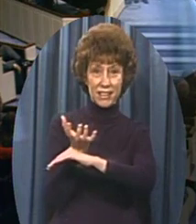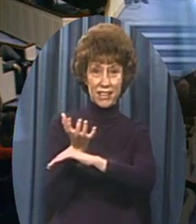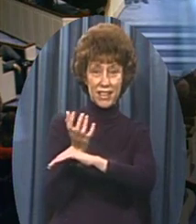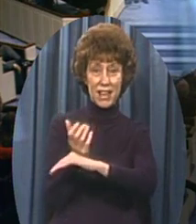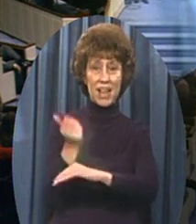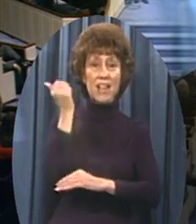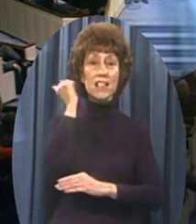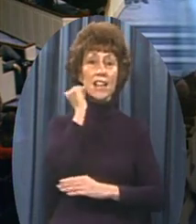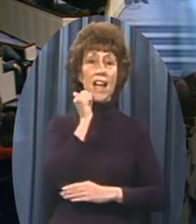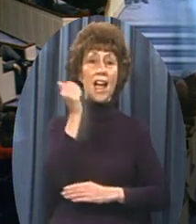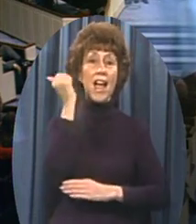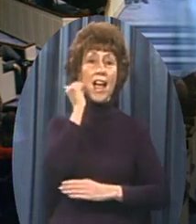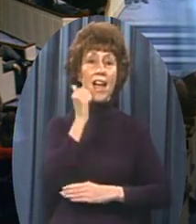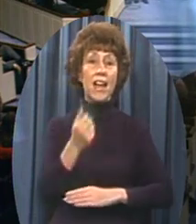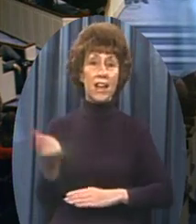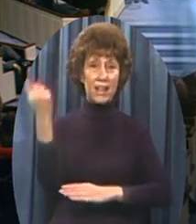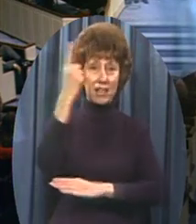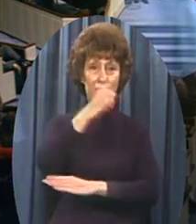plea.